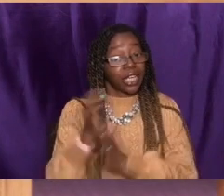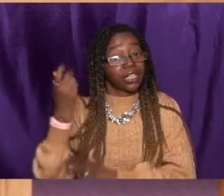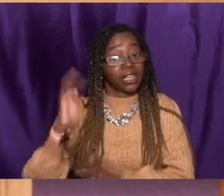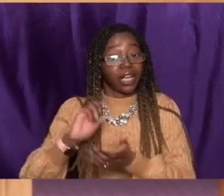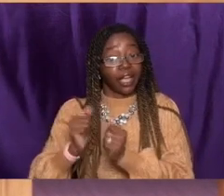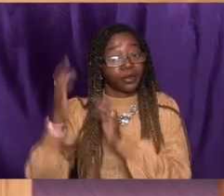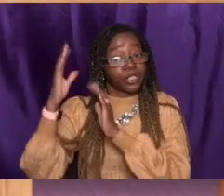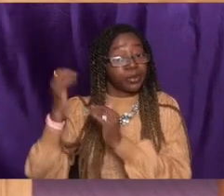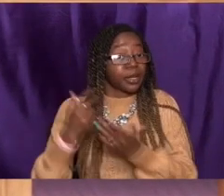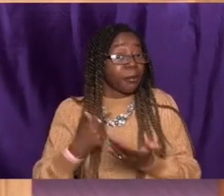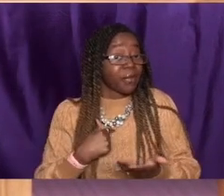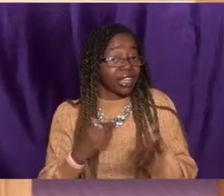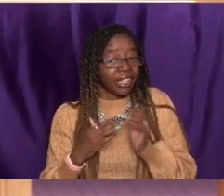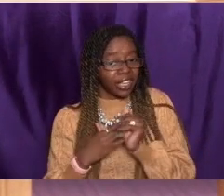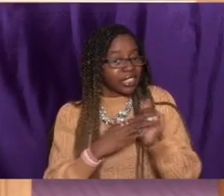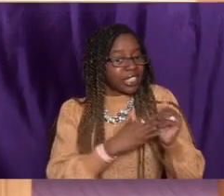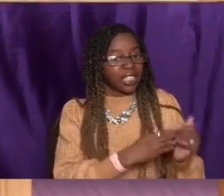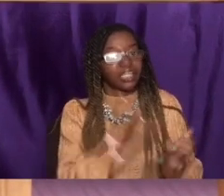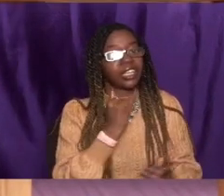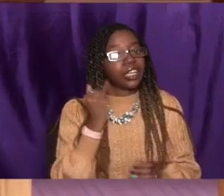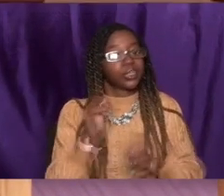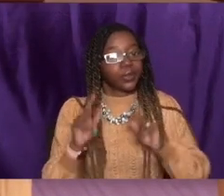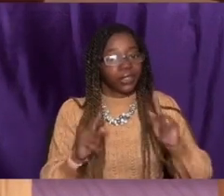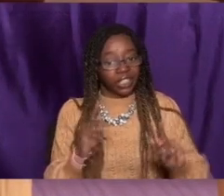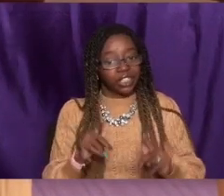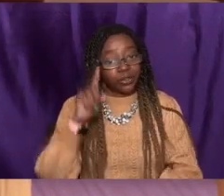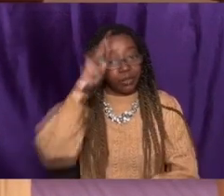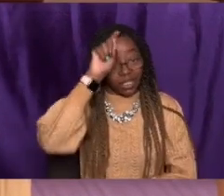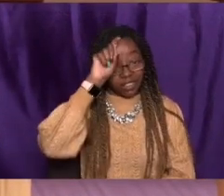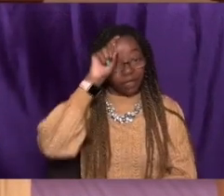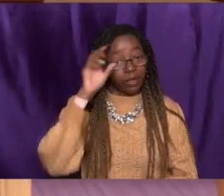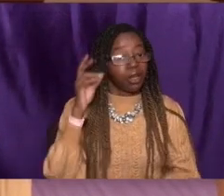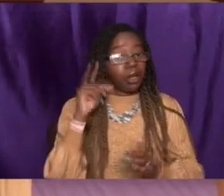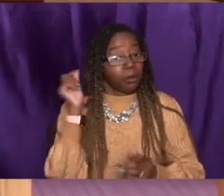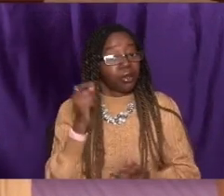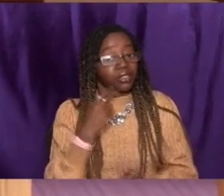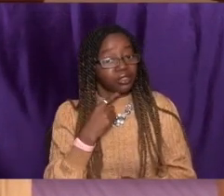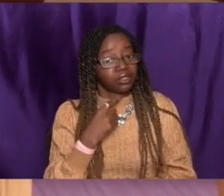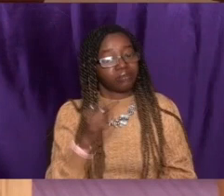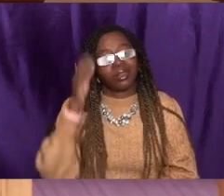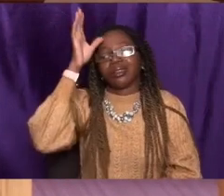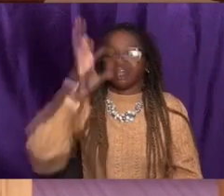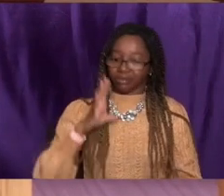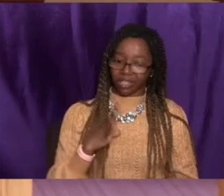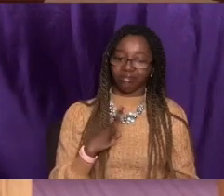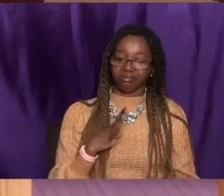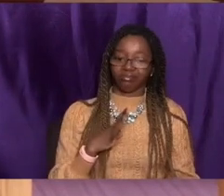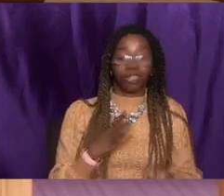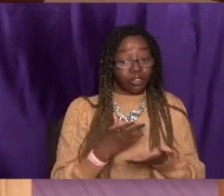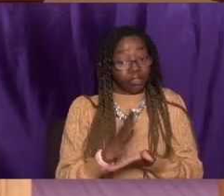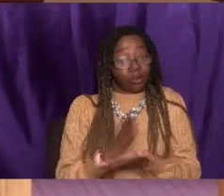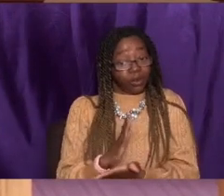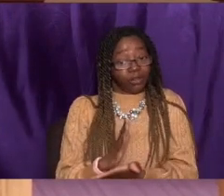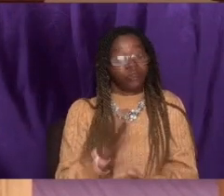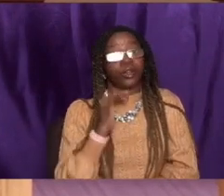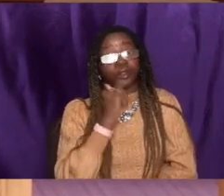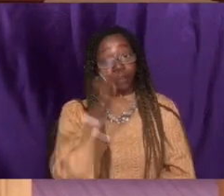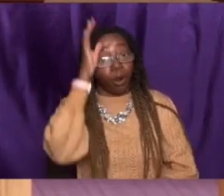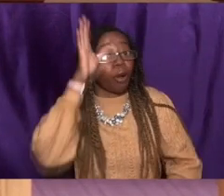you expect me to lead the Israelites out of Egypt? Moses said, look, man, this is all good, but you got the wrong